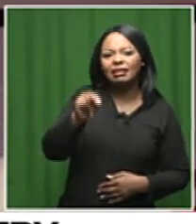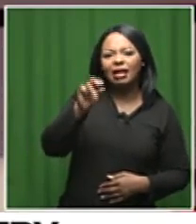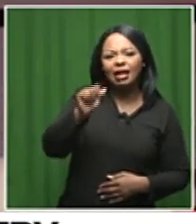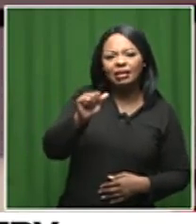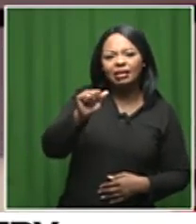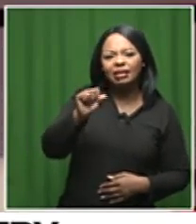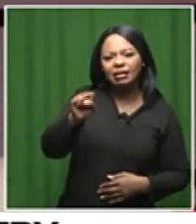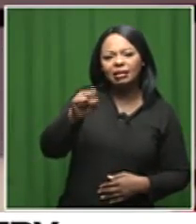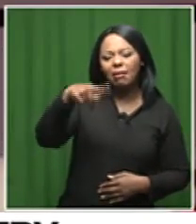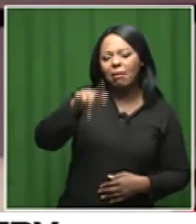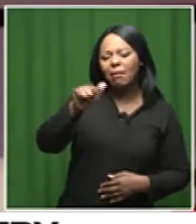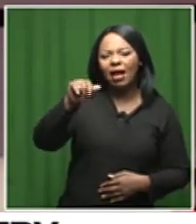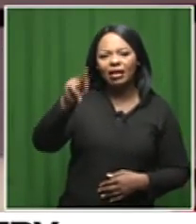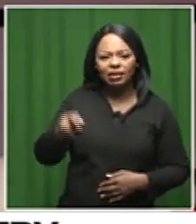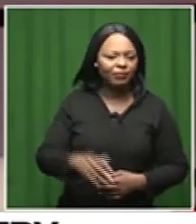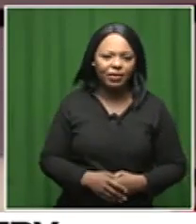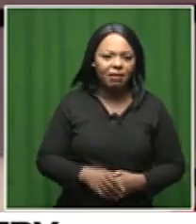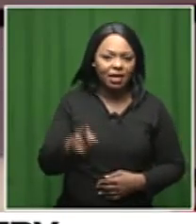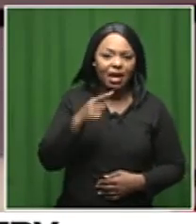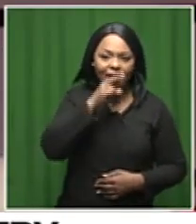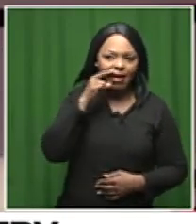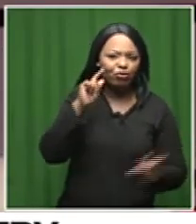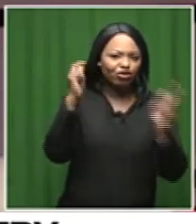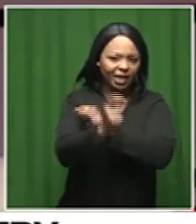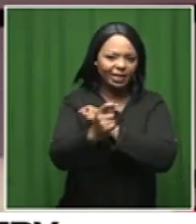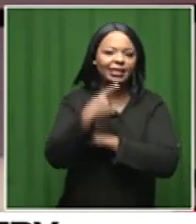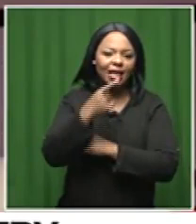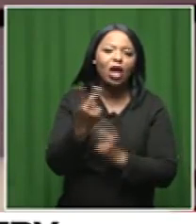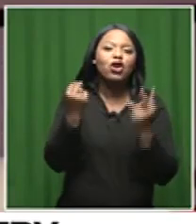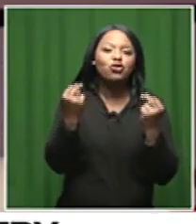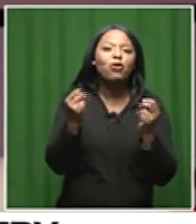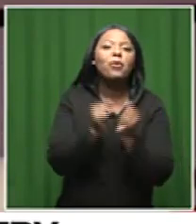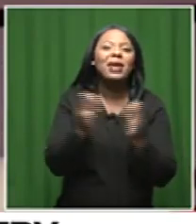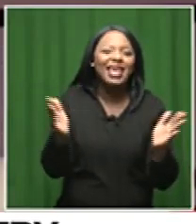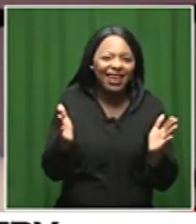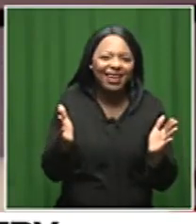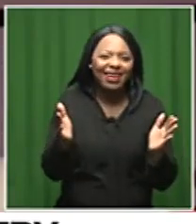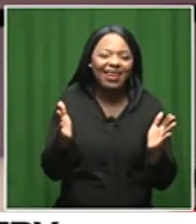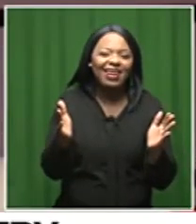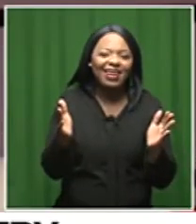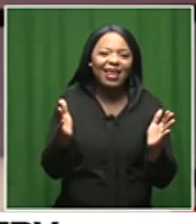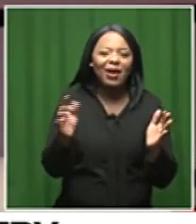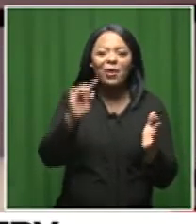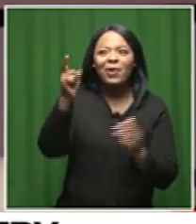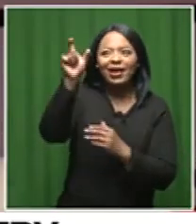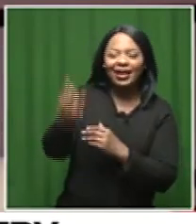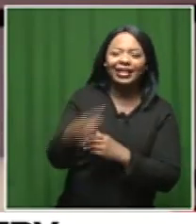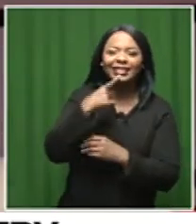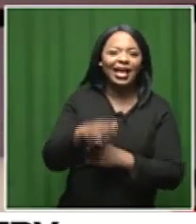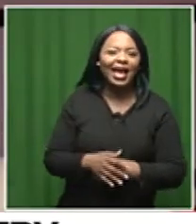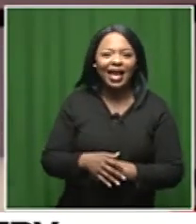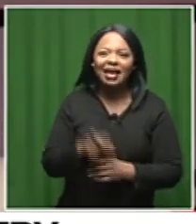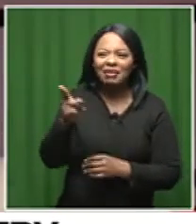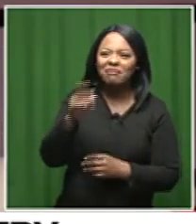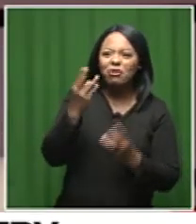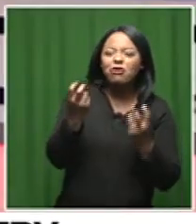Mine was New Beginnings. Okay. I called it New Beginning because that is what it is. One lady called it her reset button. Another one called it